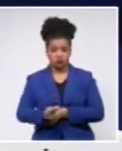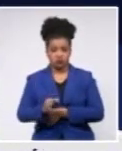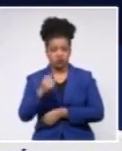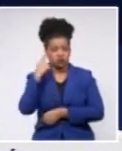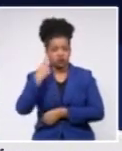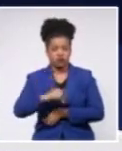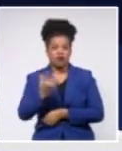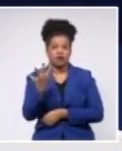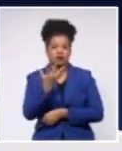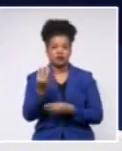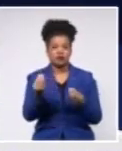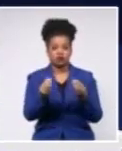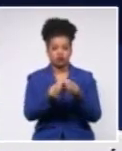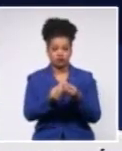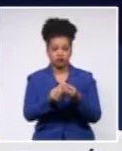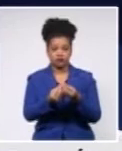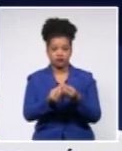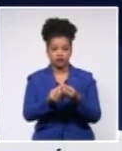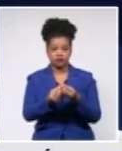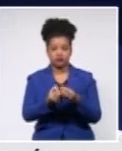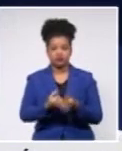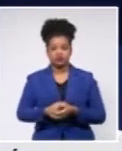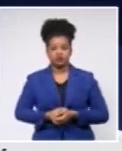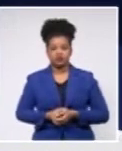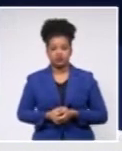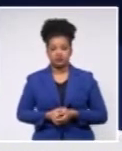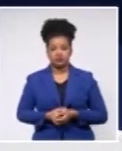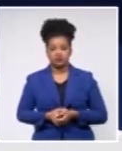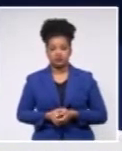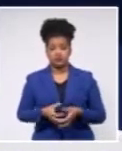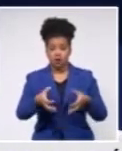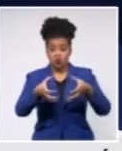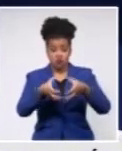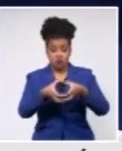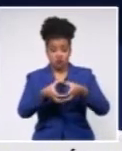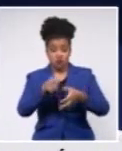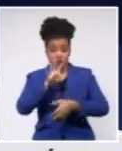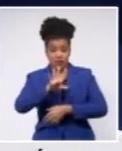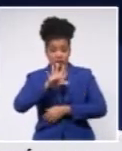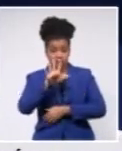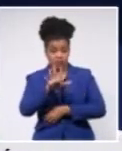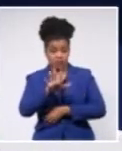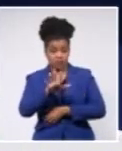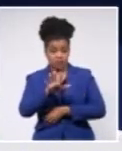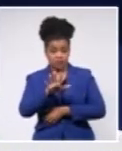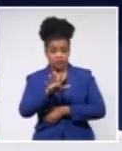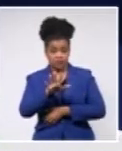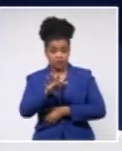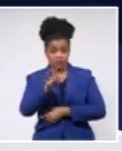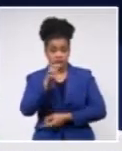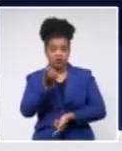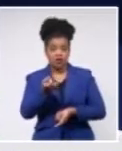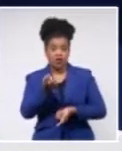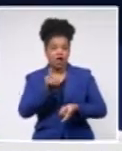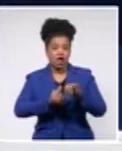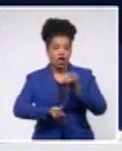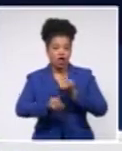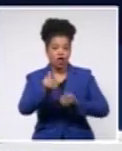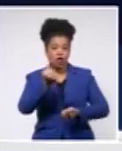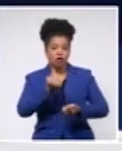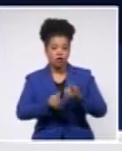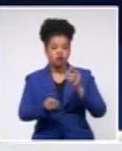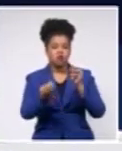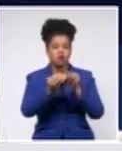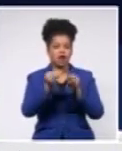Yesterday, no one to have tested positive for the virus contracted it abroad, meaning that imported cases remain